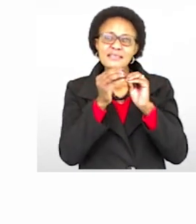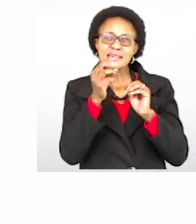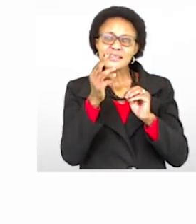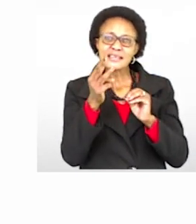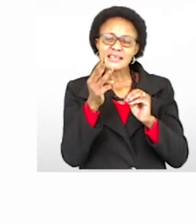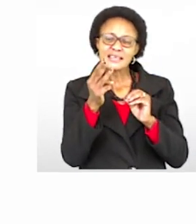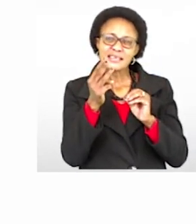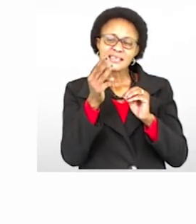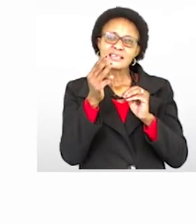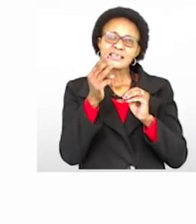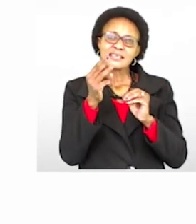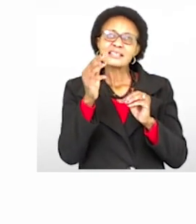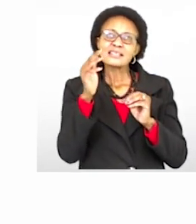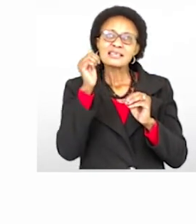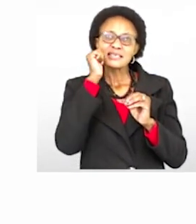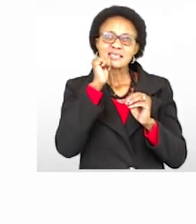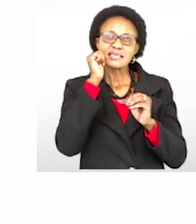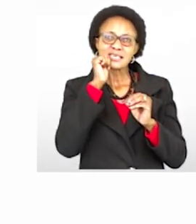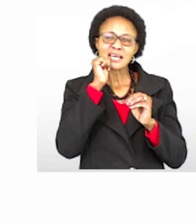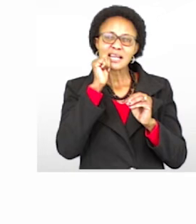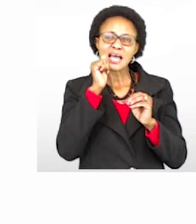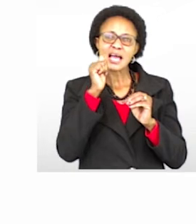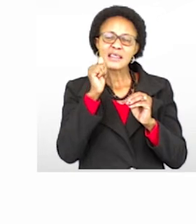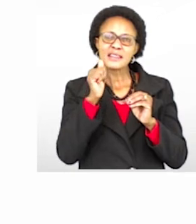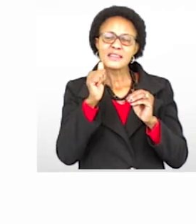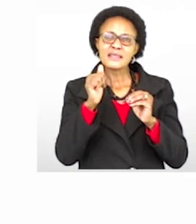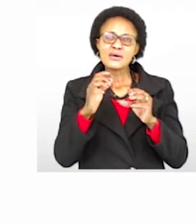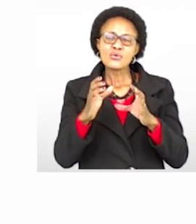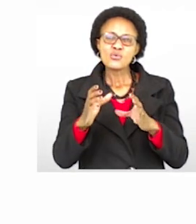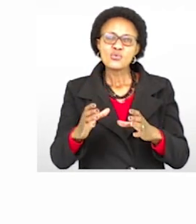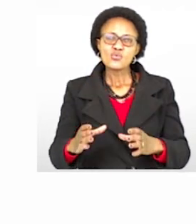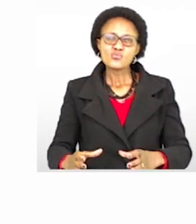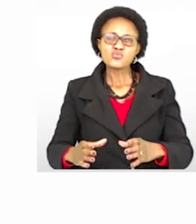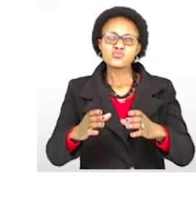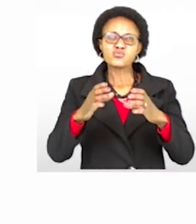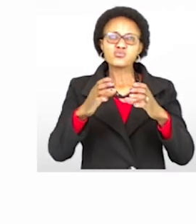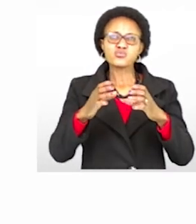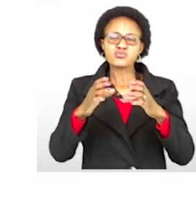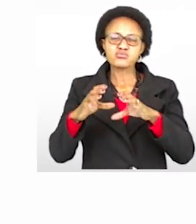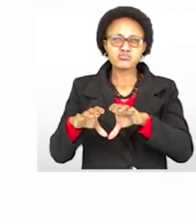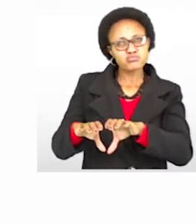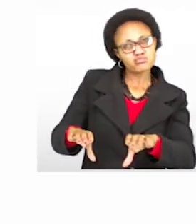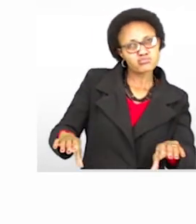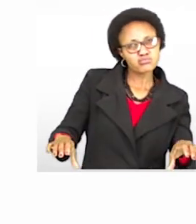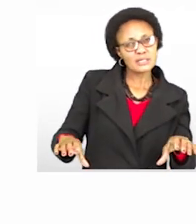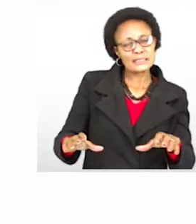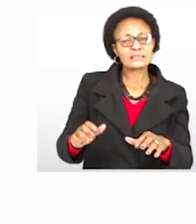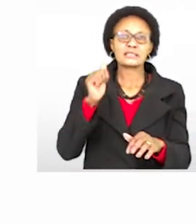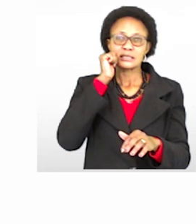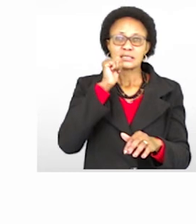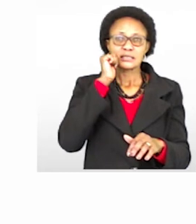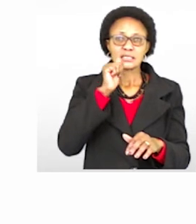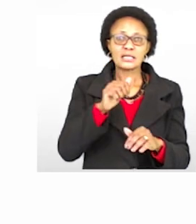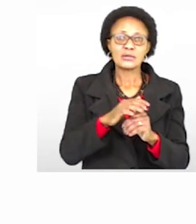also the tank where the water is coming from is yellow as well. Please make sure that you